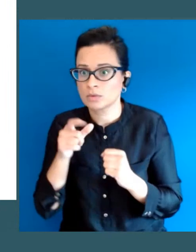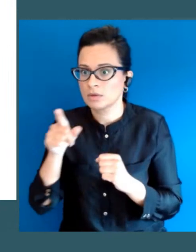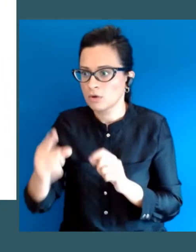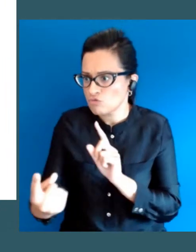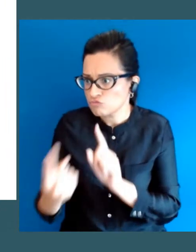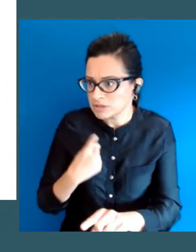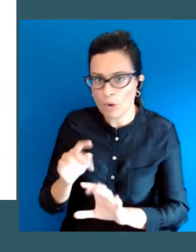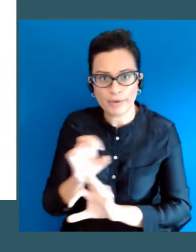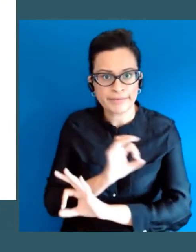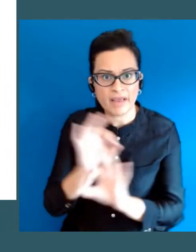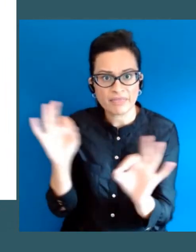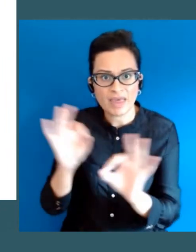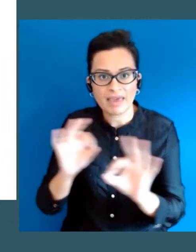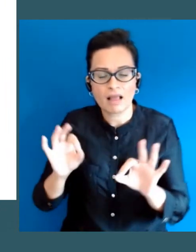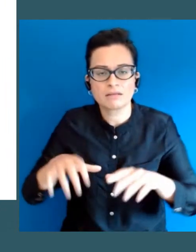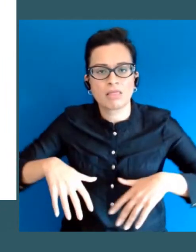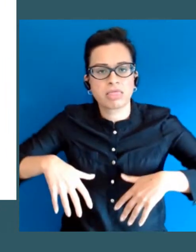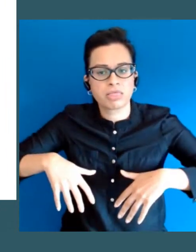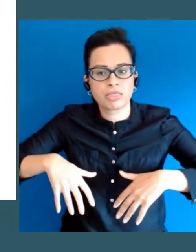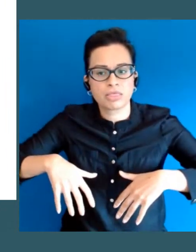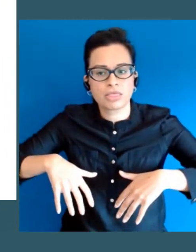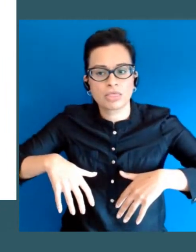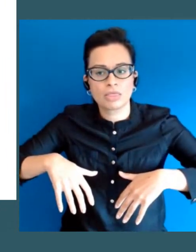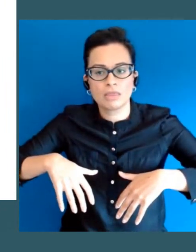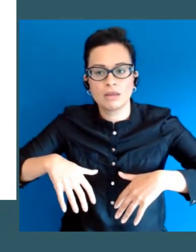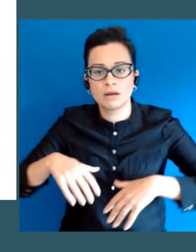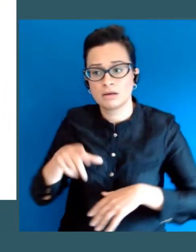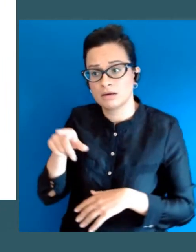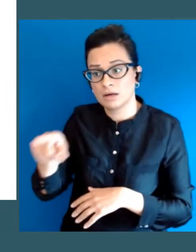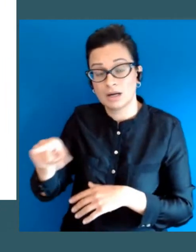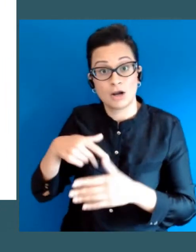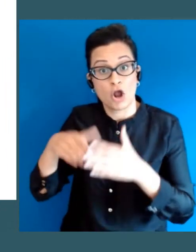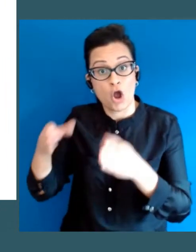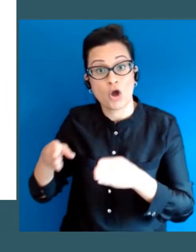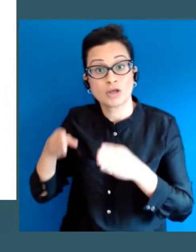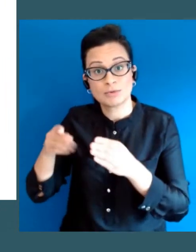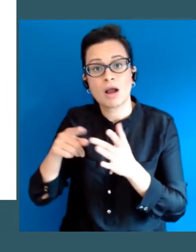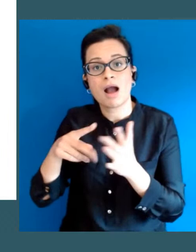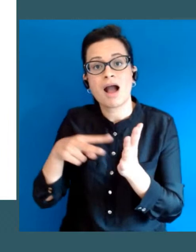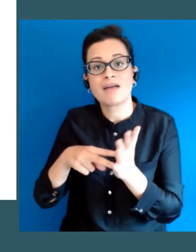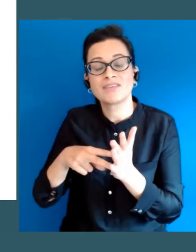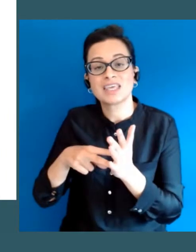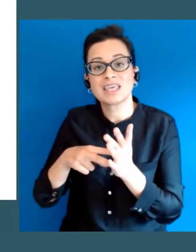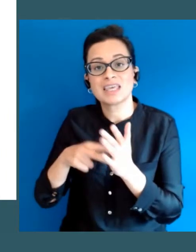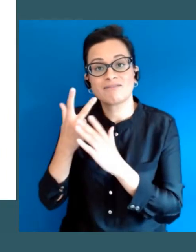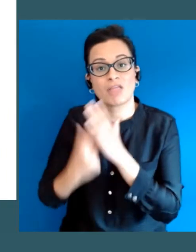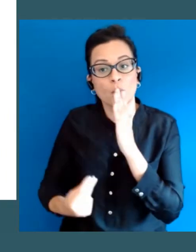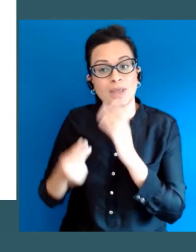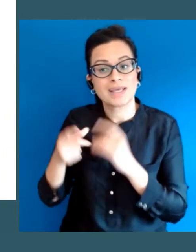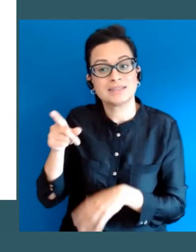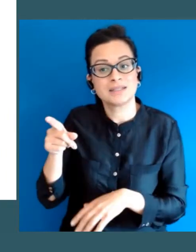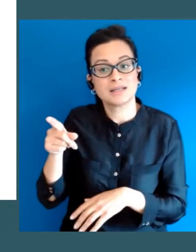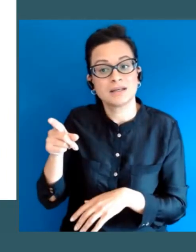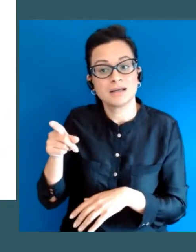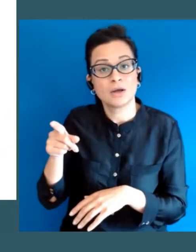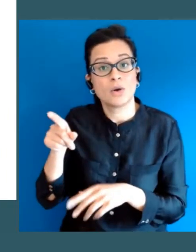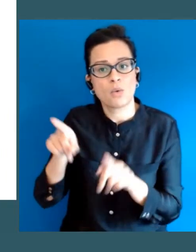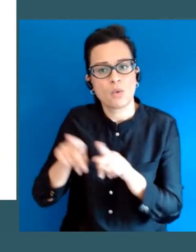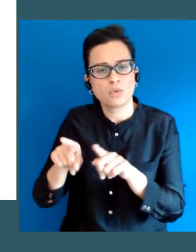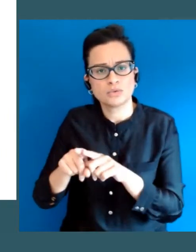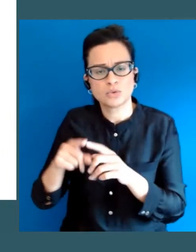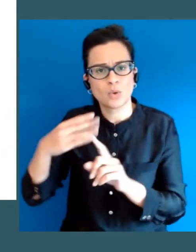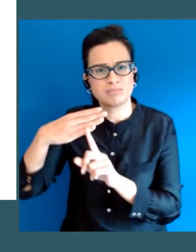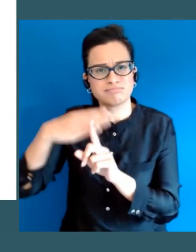and limp. In hospital, he required IV fluids. He was recorded to have a low temperature, and he was diagnosed